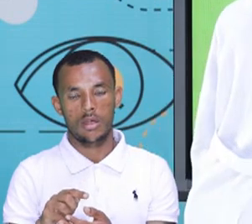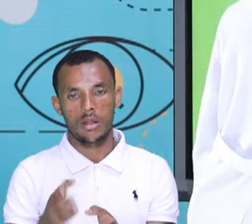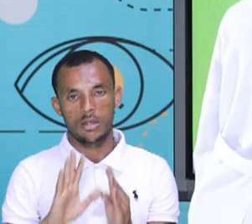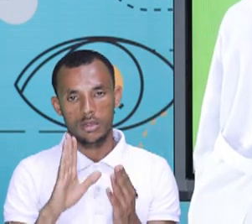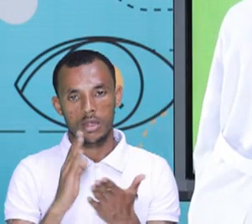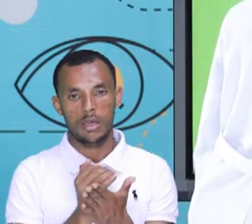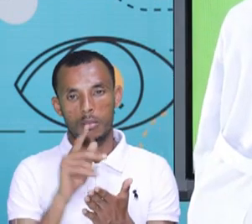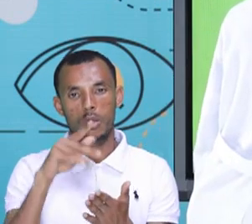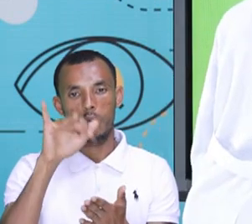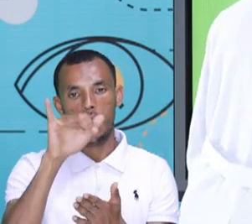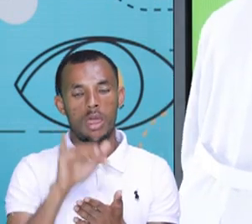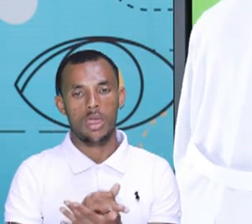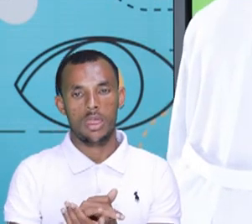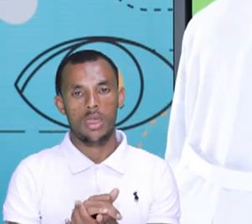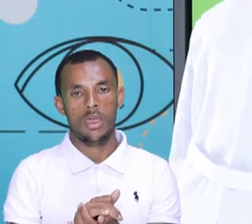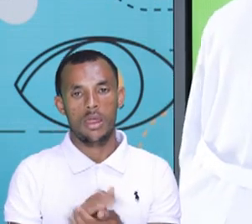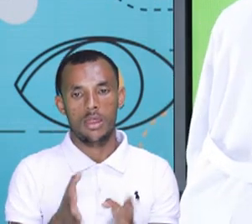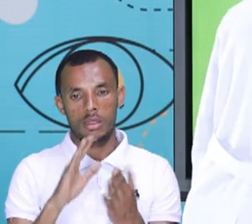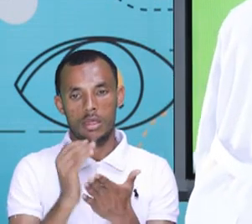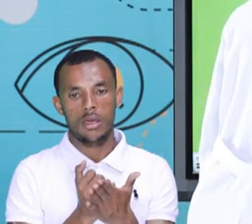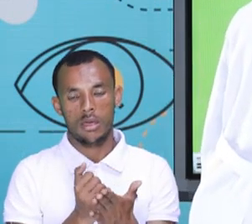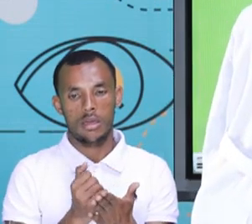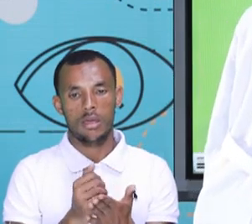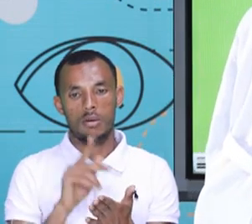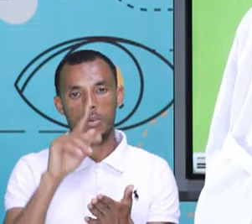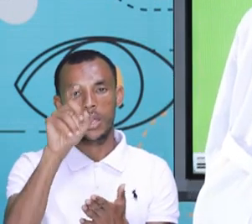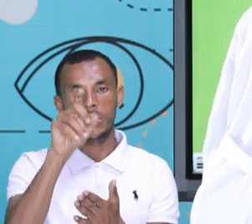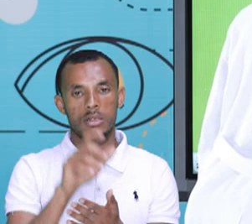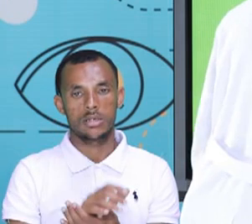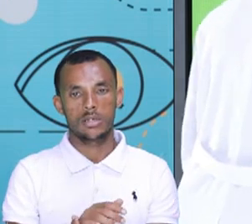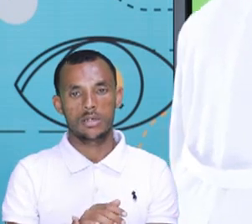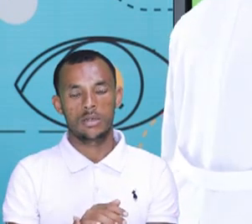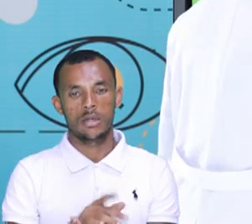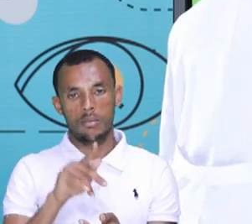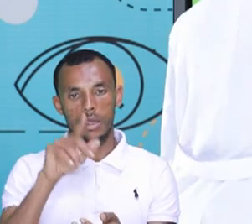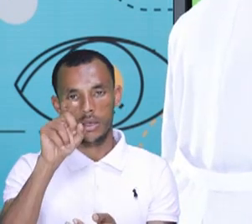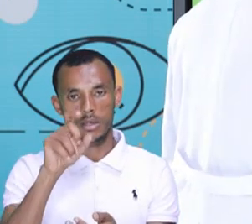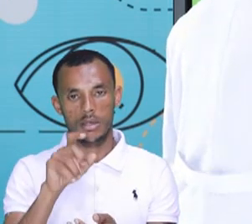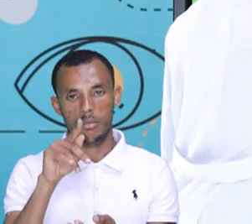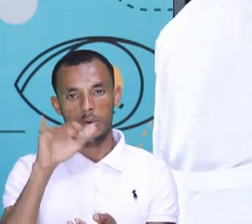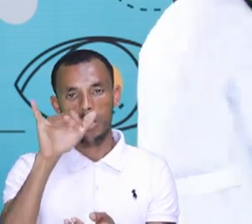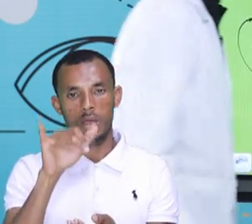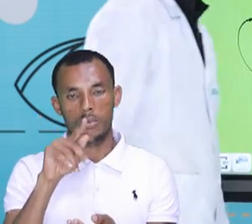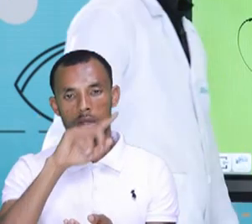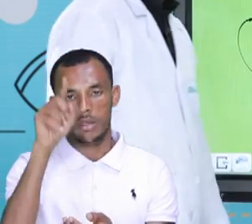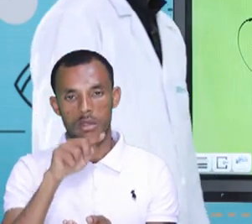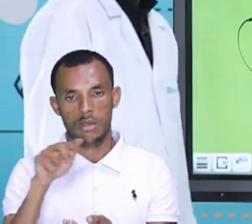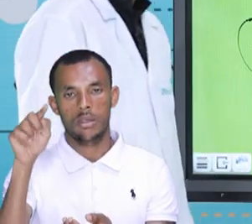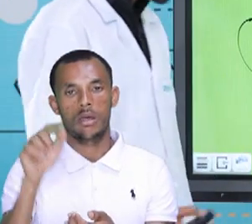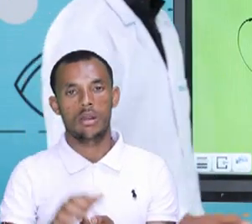Let's take this one is Py. Let's take this one is Px. Px, Py,